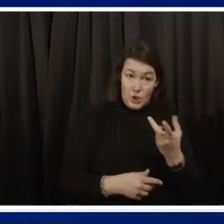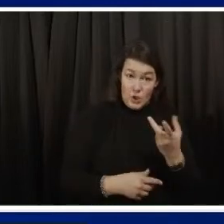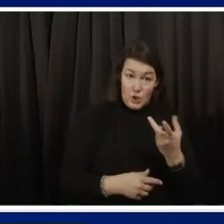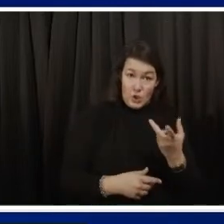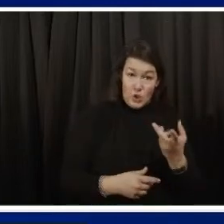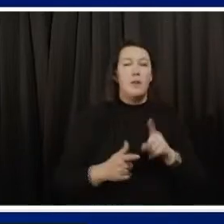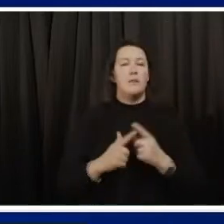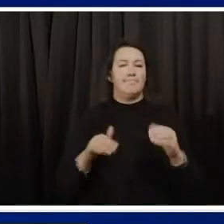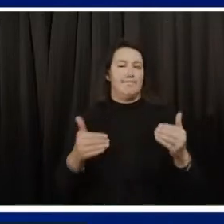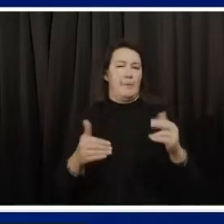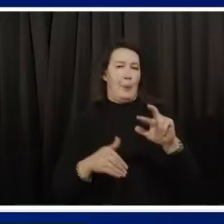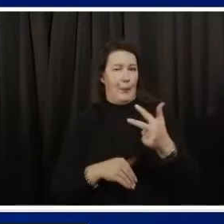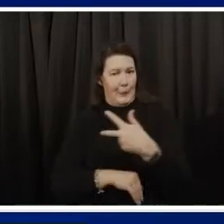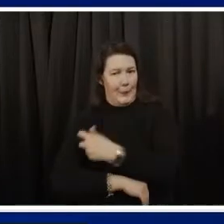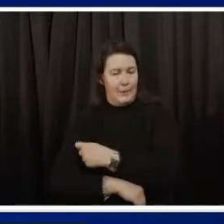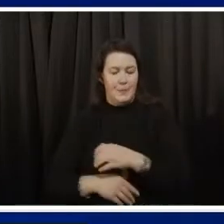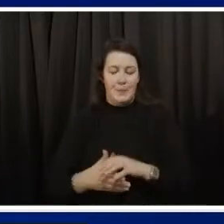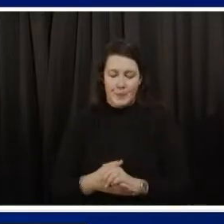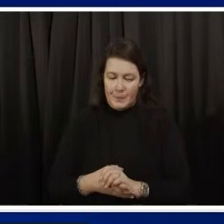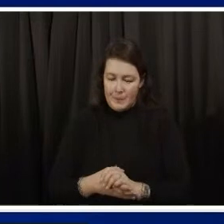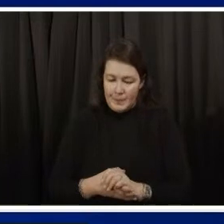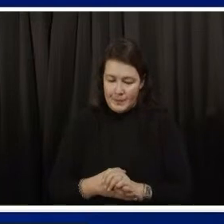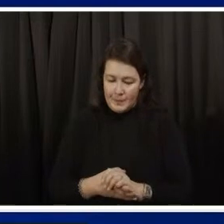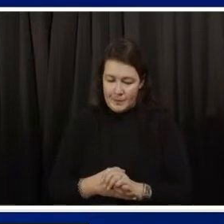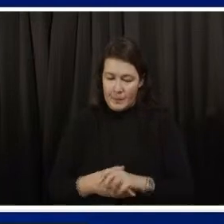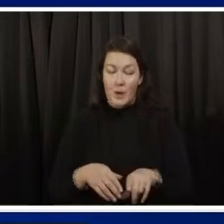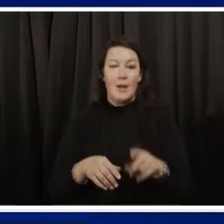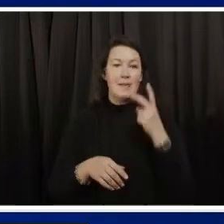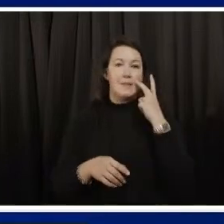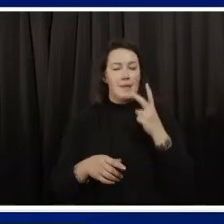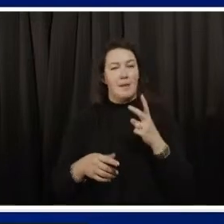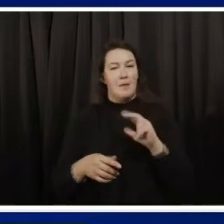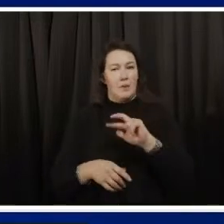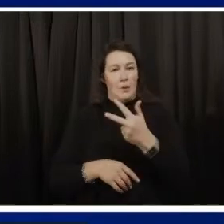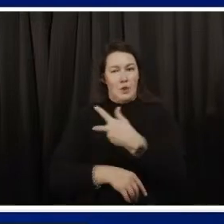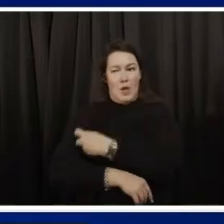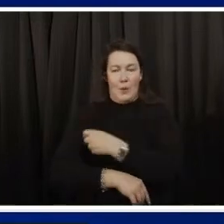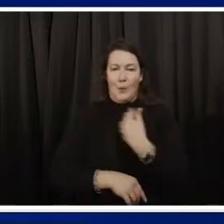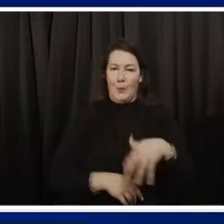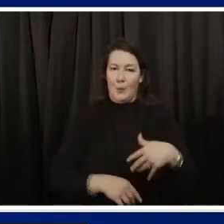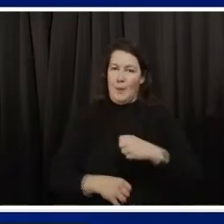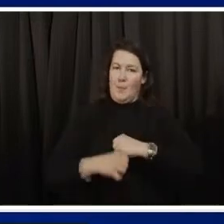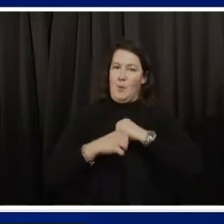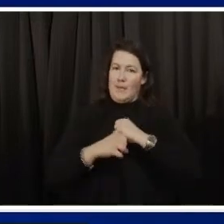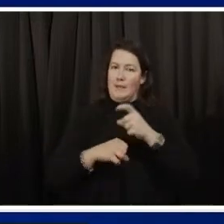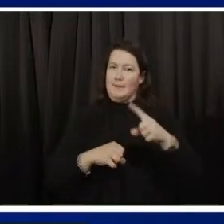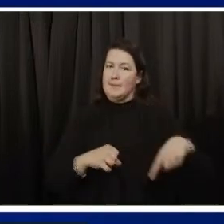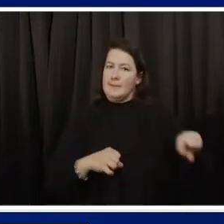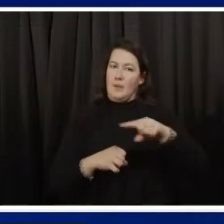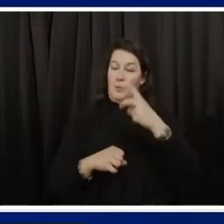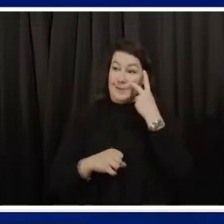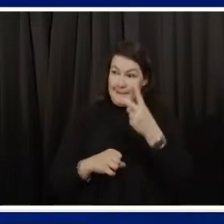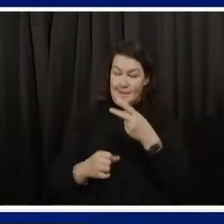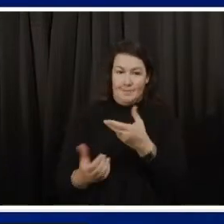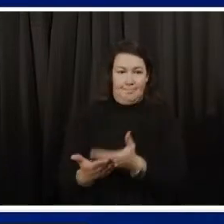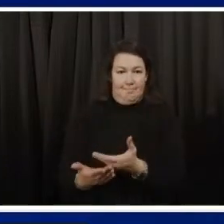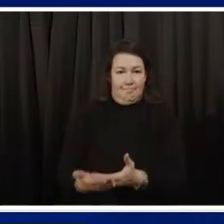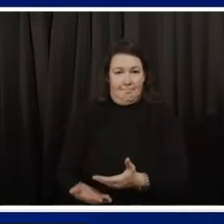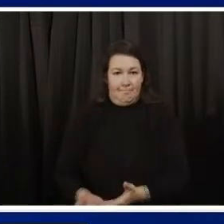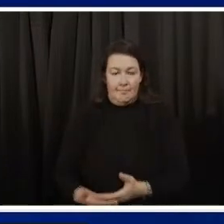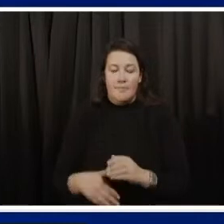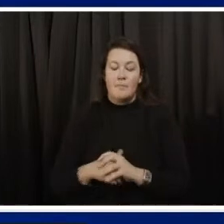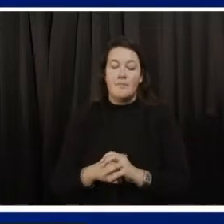see the clear impact of booster doses in protecting people. This figure shows you the risk of becoming a COVID-19 case between unvaccinated